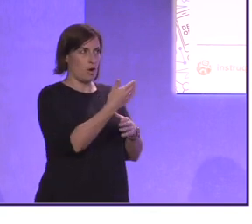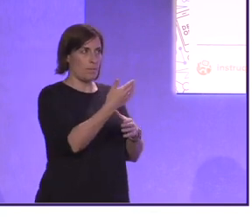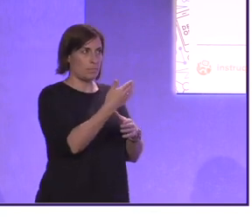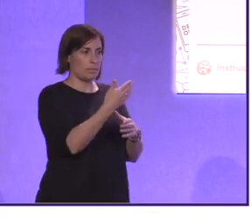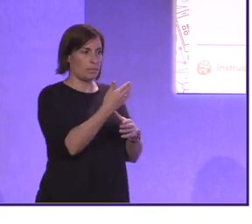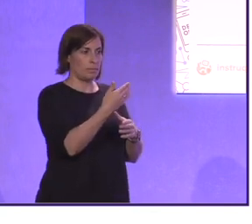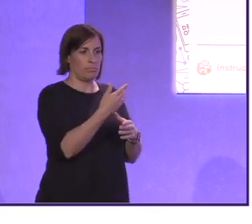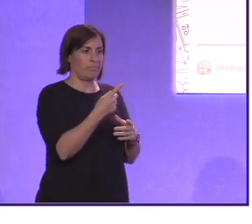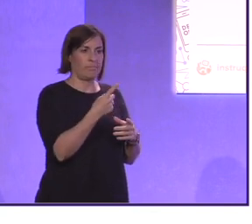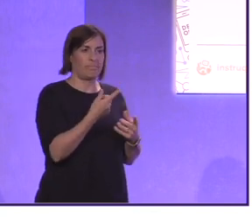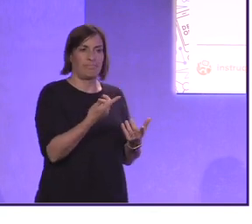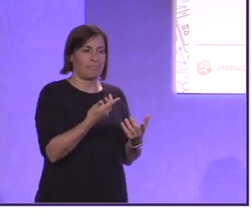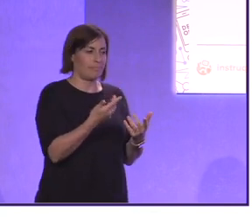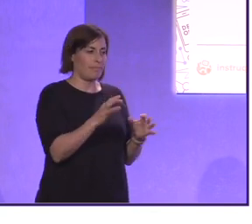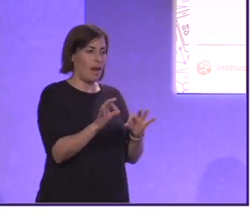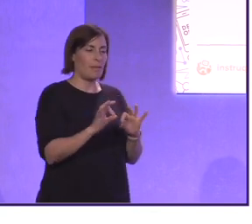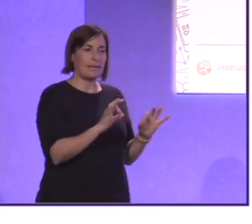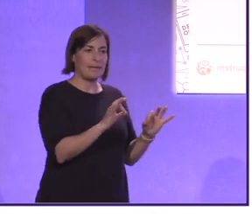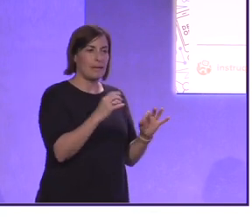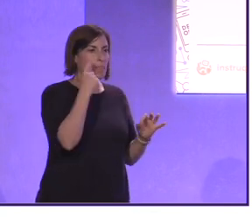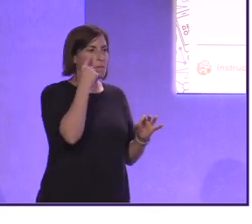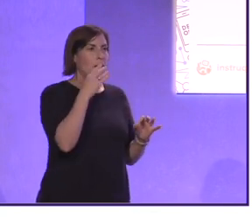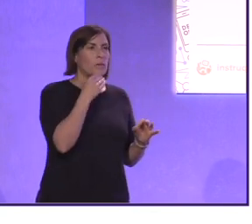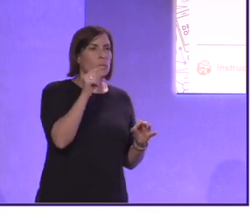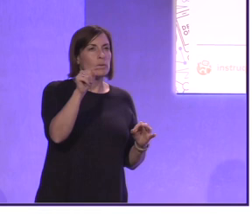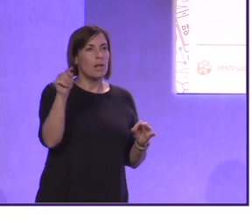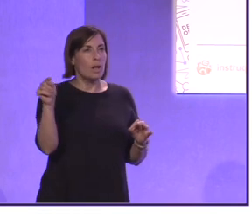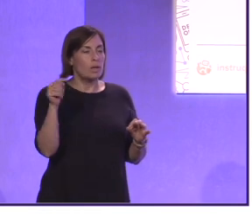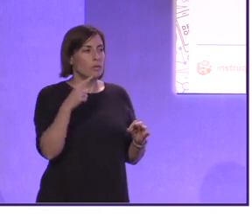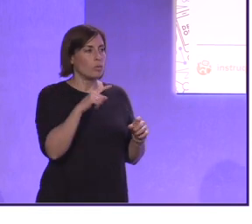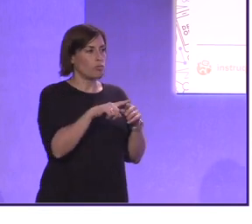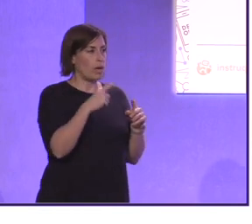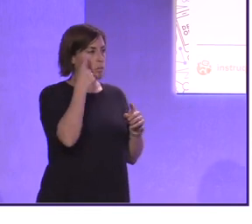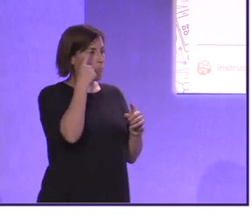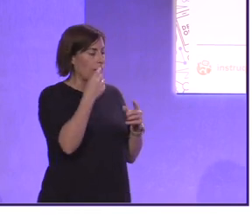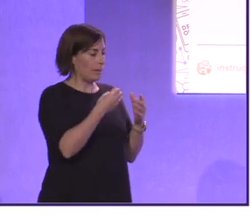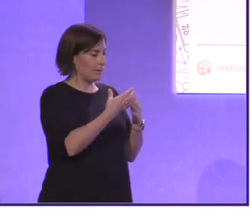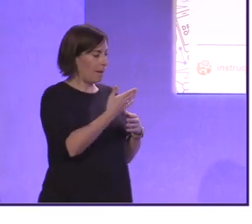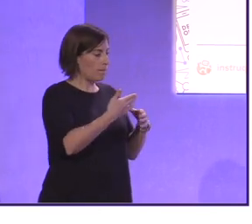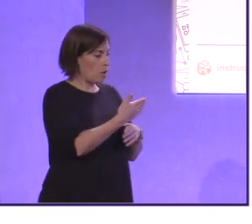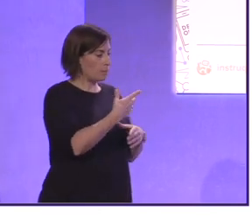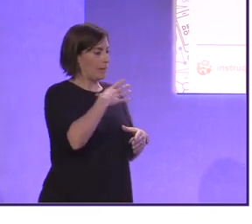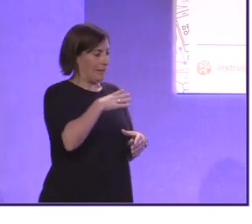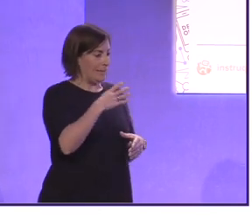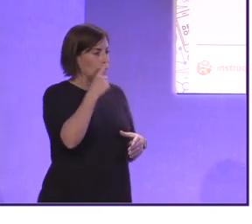that just wasn't there. So hence this kind of thinking and this talk.